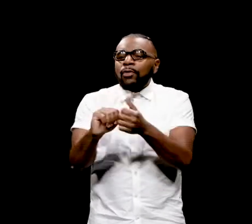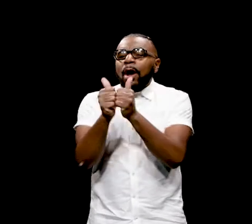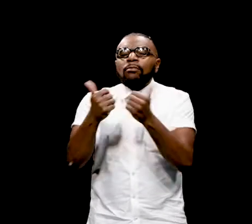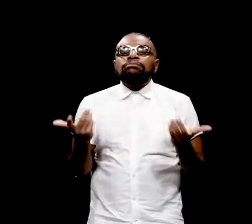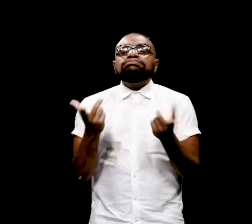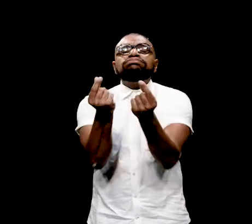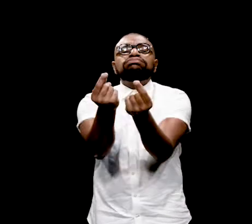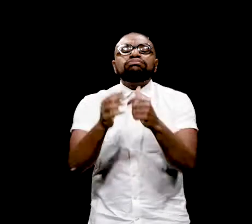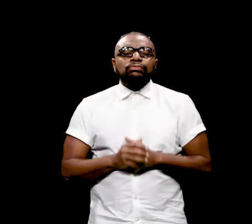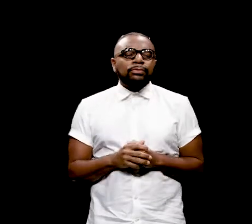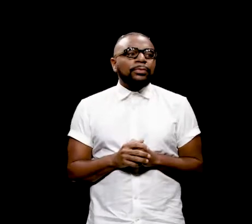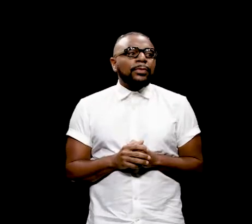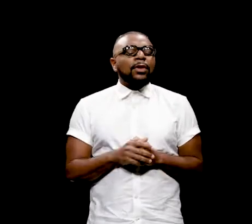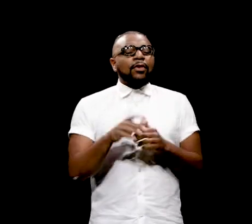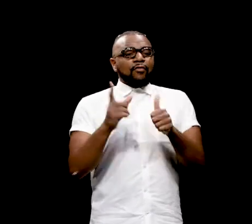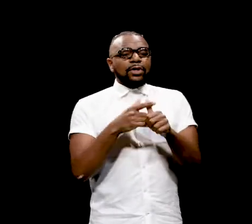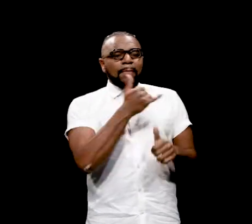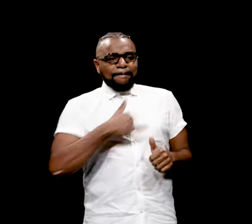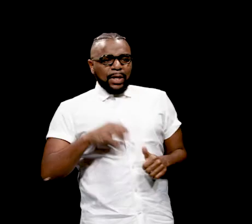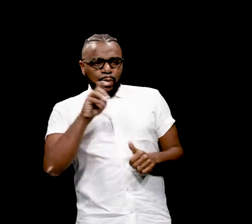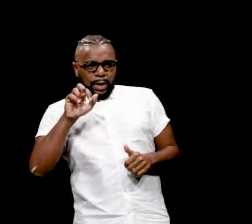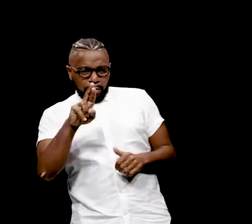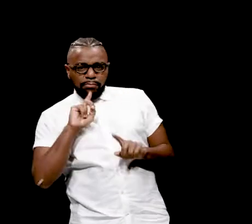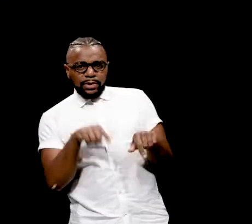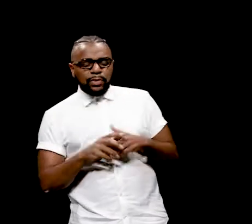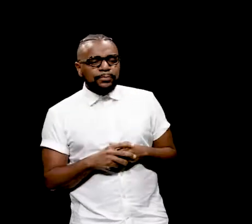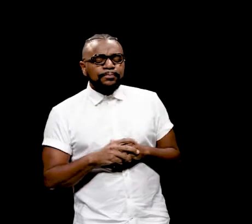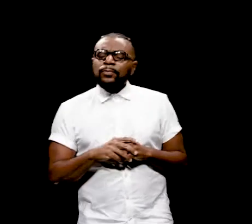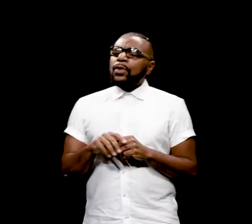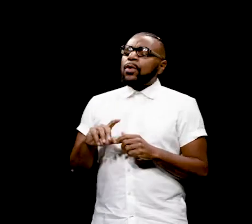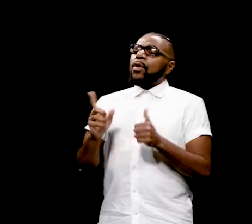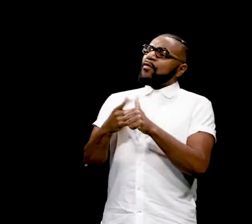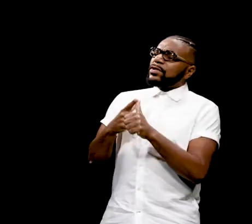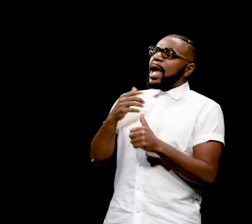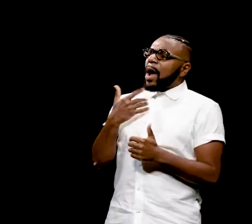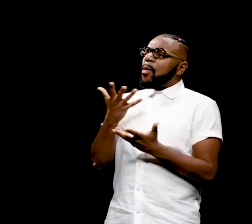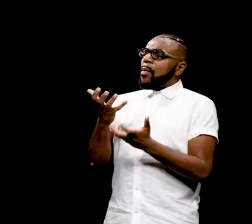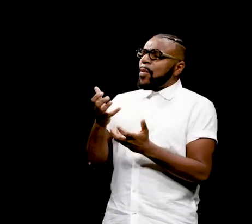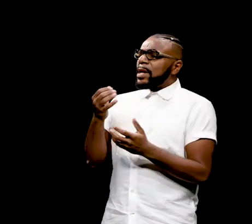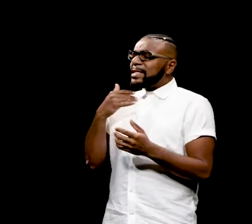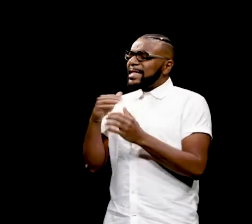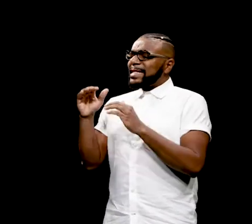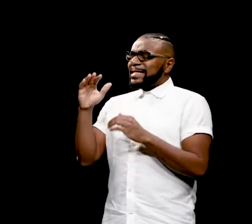will begin with Mayor Wheeler. Well, first of all, I'm very proud of the fact that the City Council came together to support